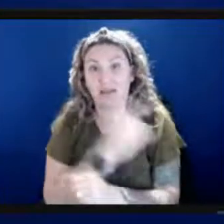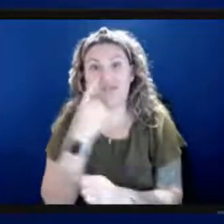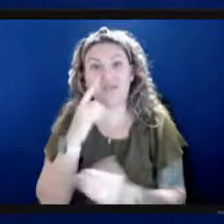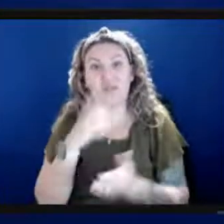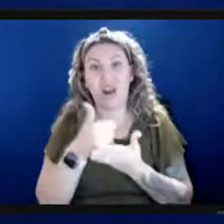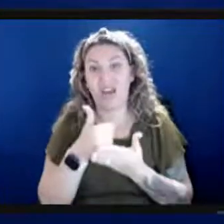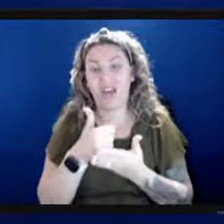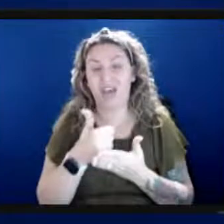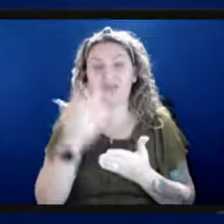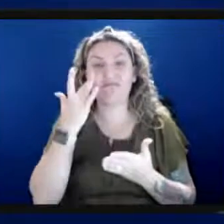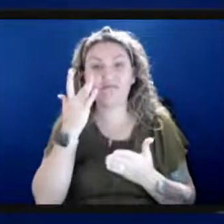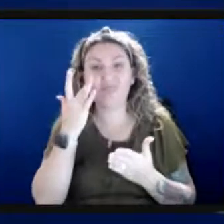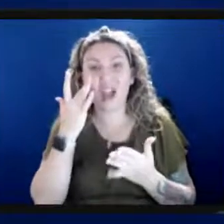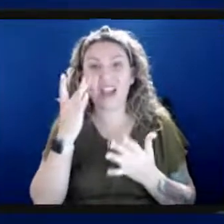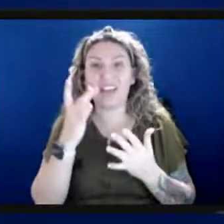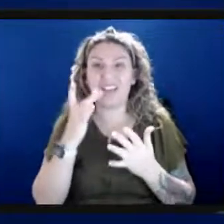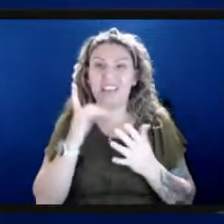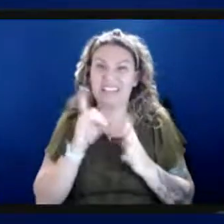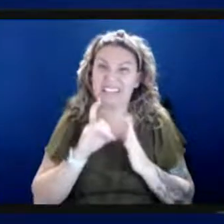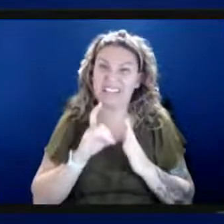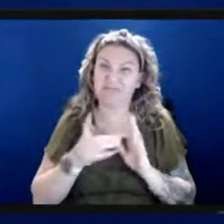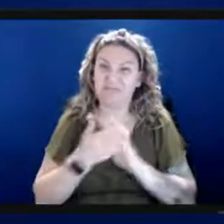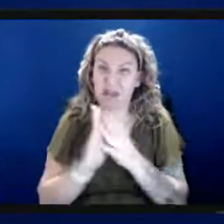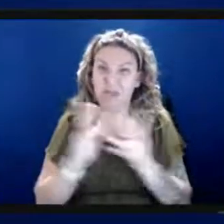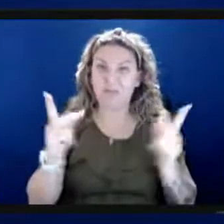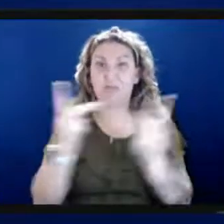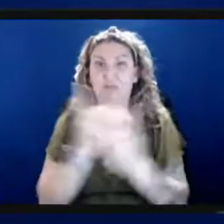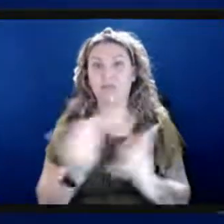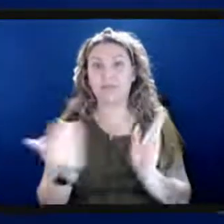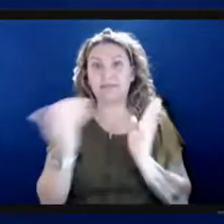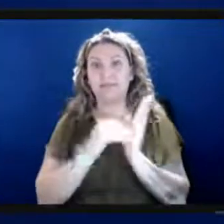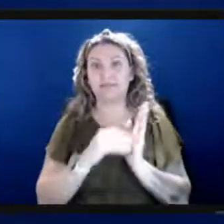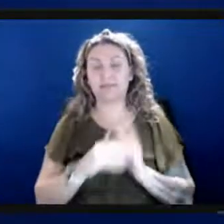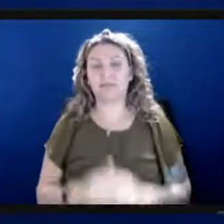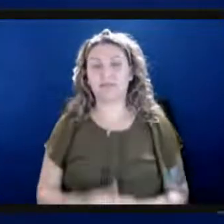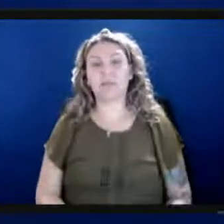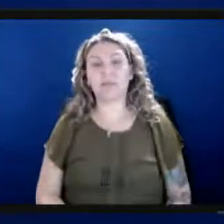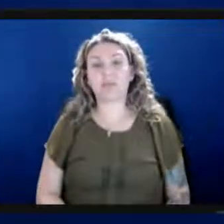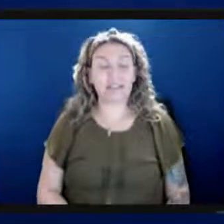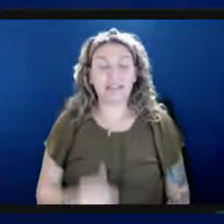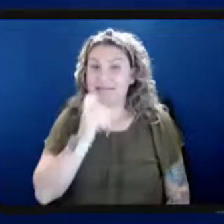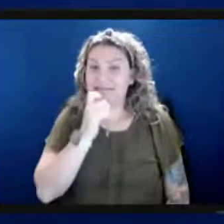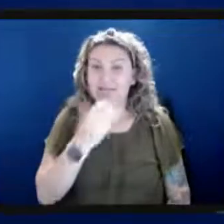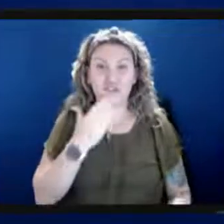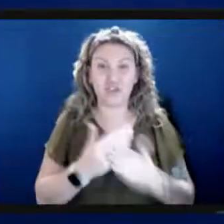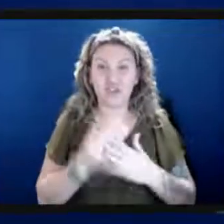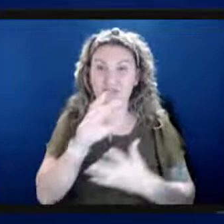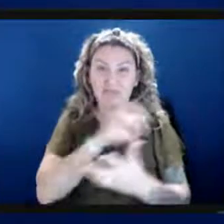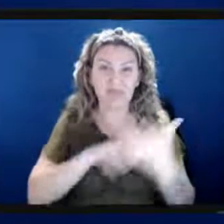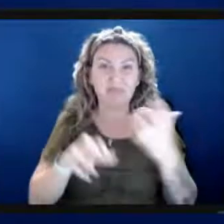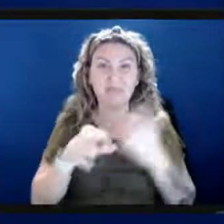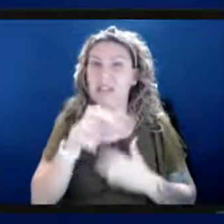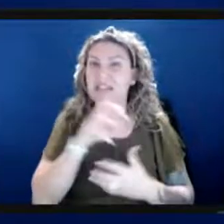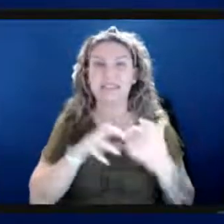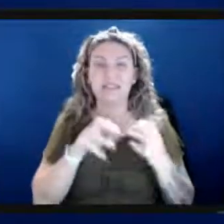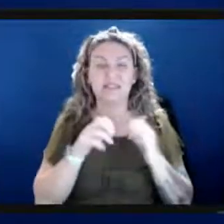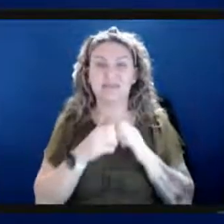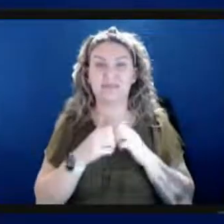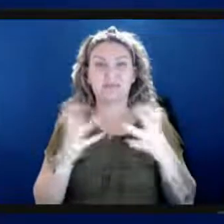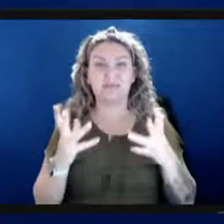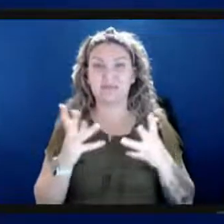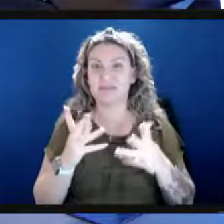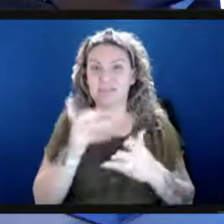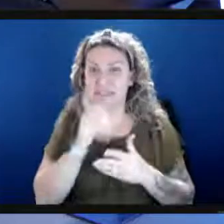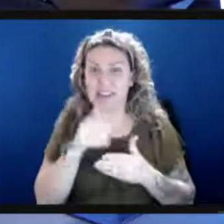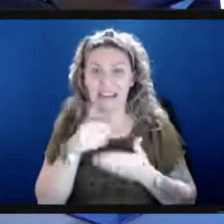actually exacerbated the whole picture again. So I don't think it's a good mixture overall because it is not going to help the overall